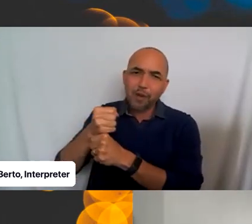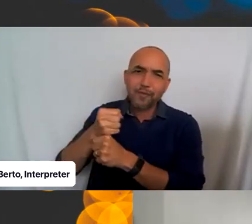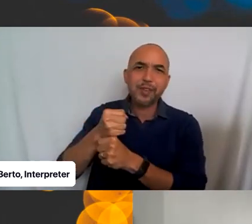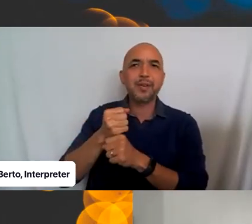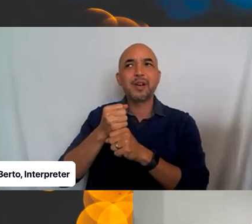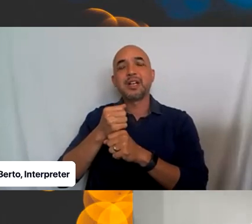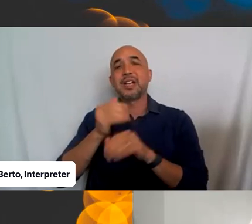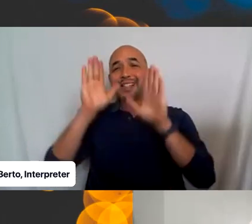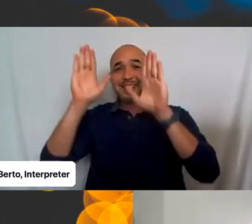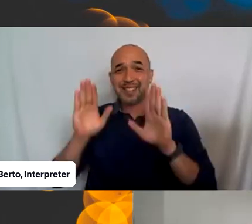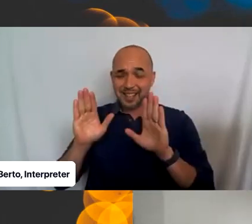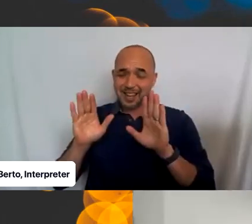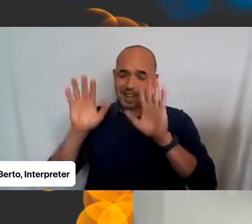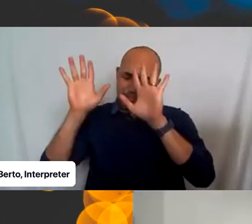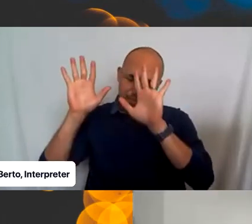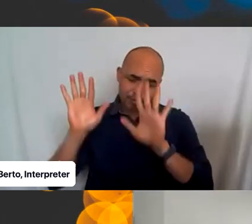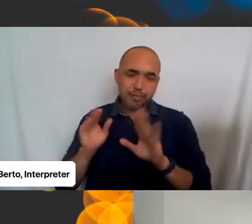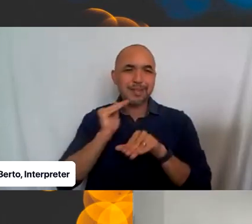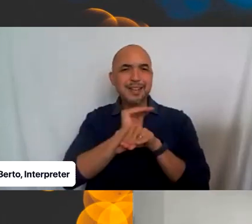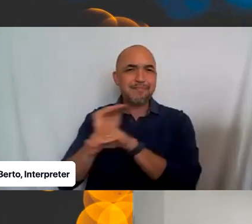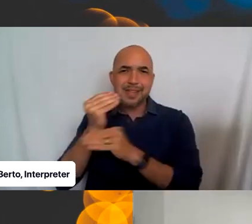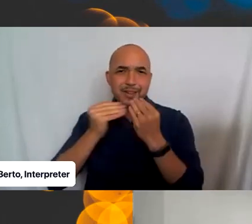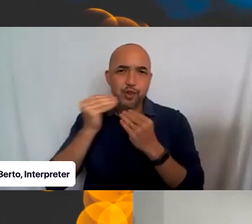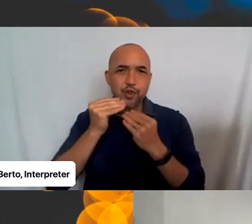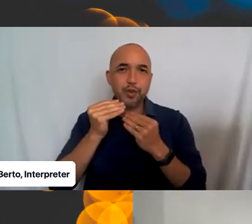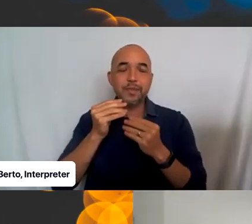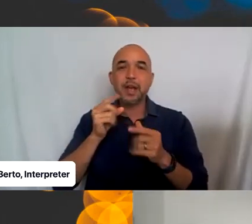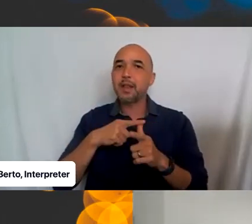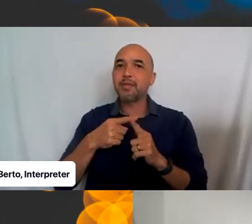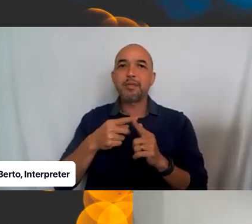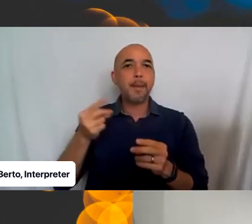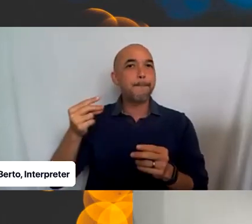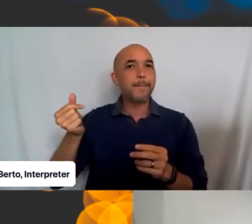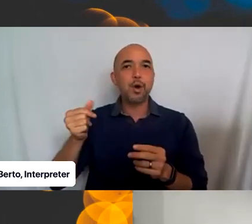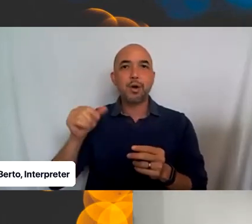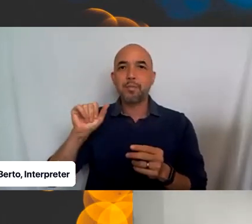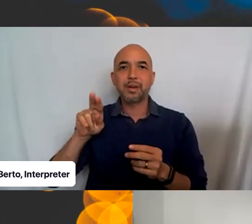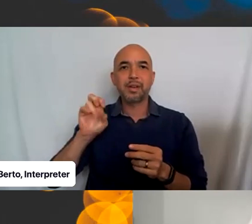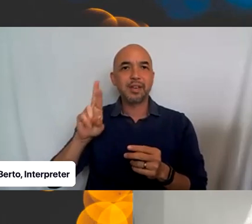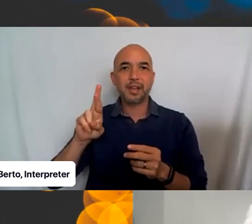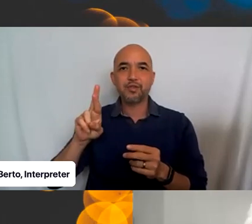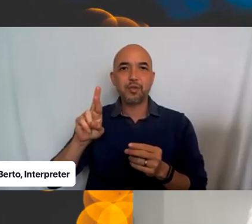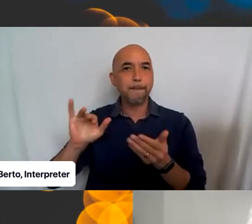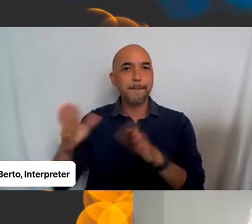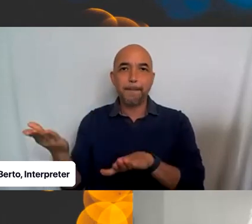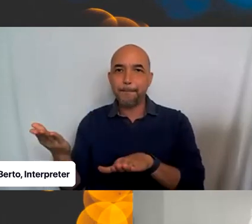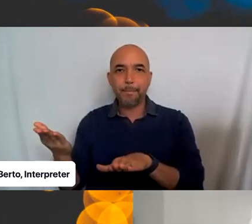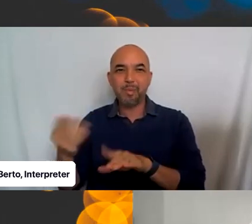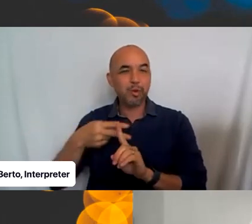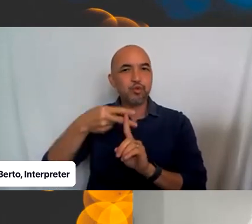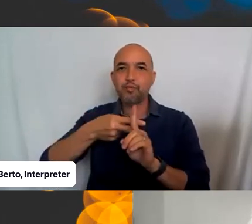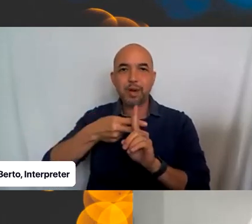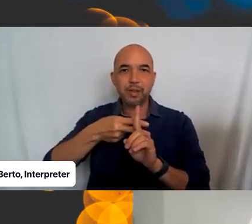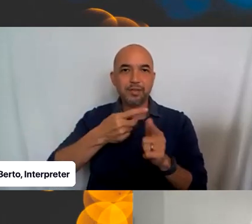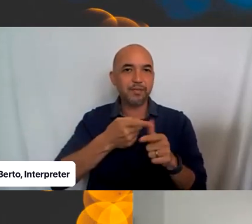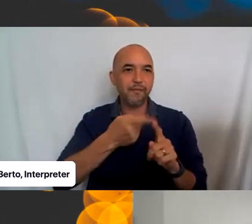so she passed away very suddenly from cancer. And it was like 2.5 months from time